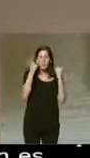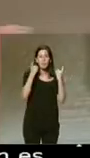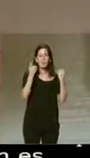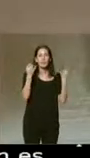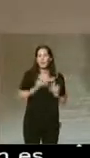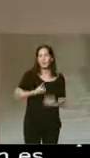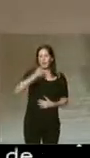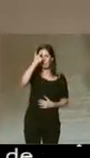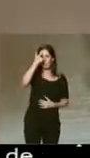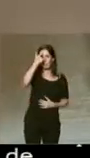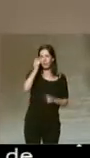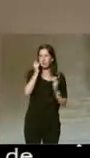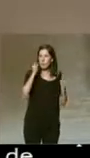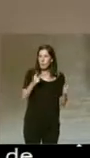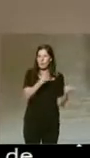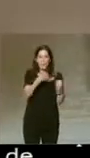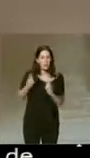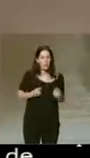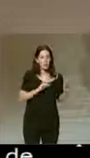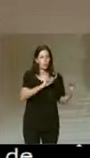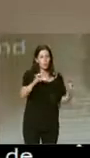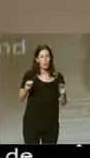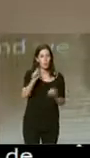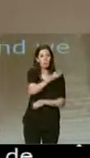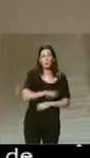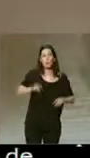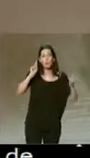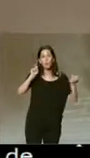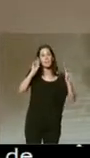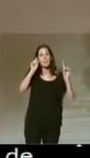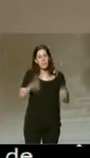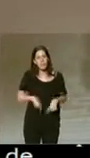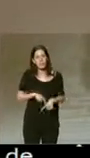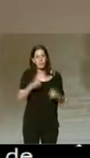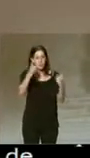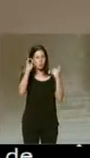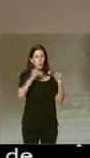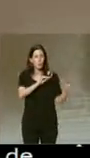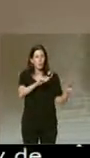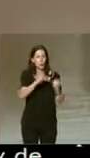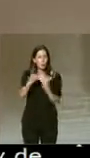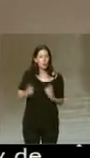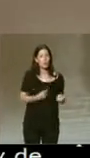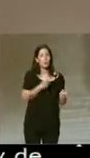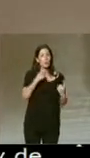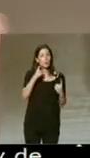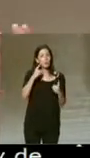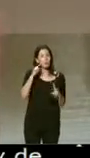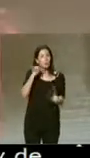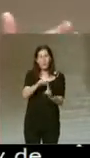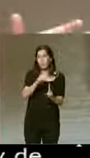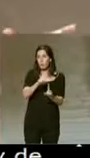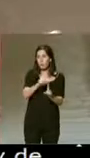we must take into account customers and the concerns of we should talk about customers, we should talk